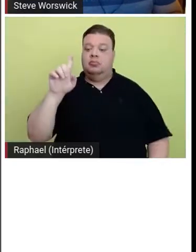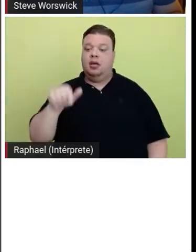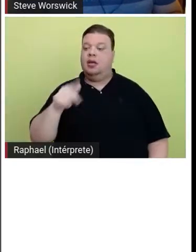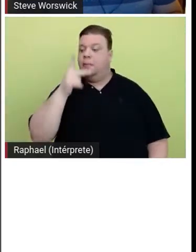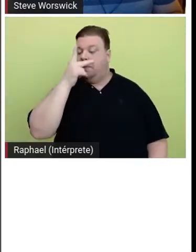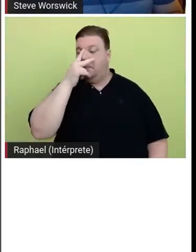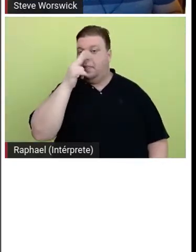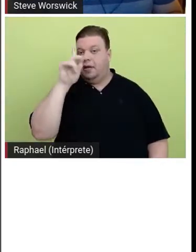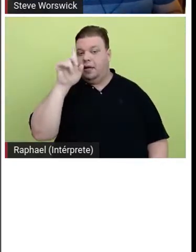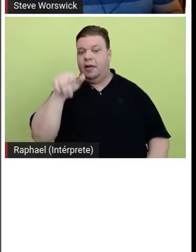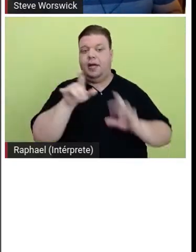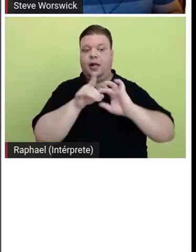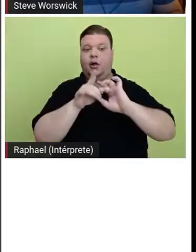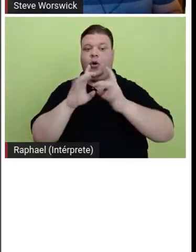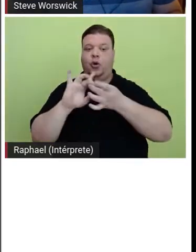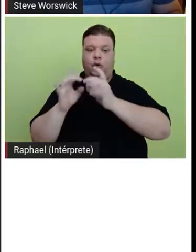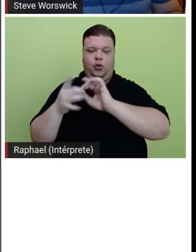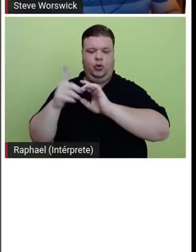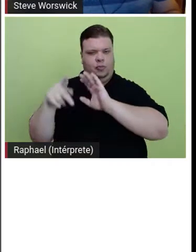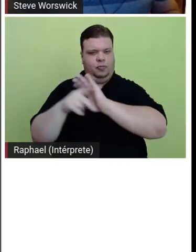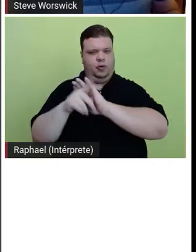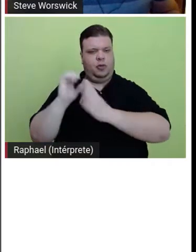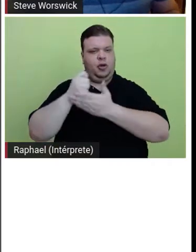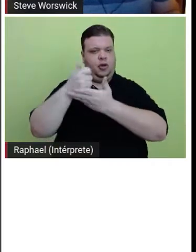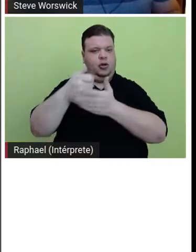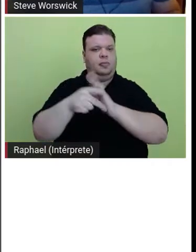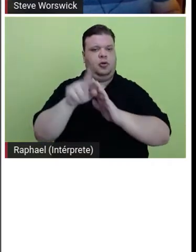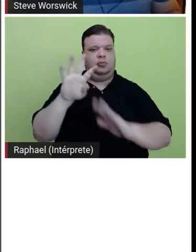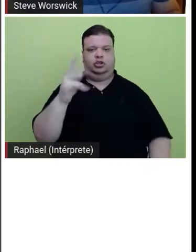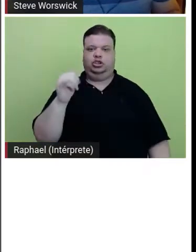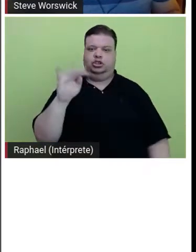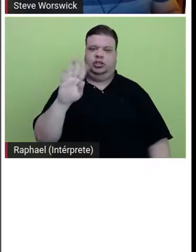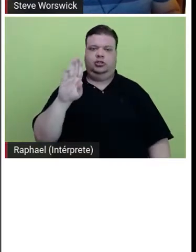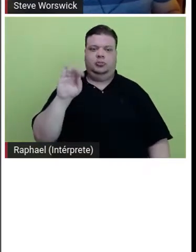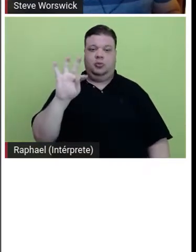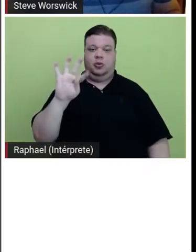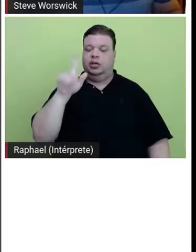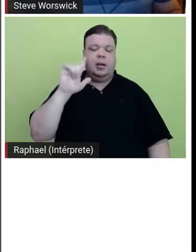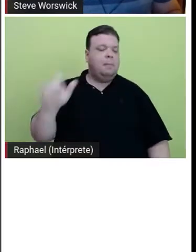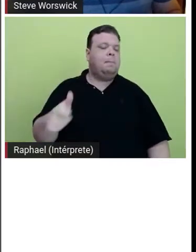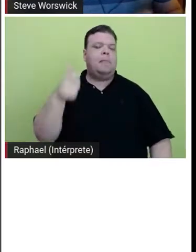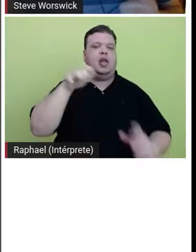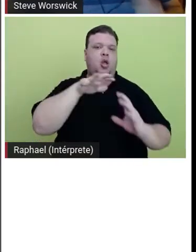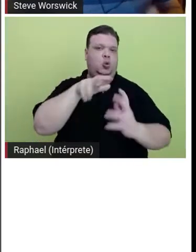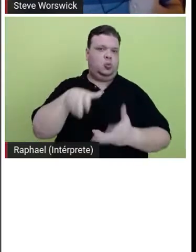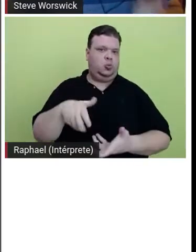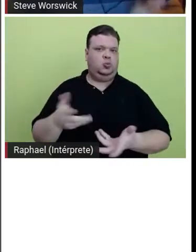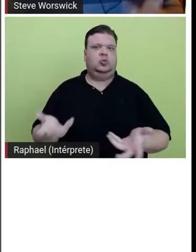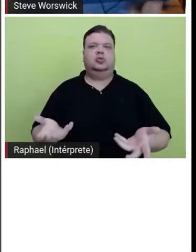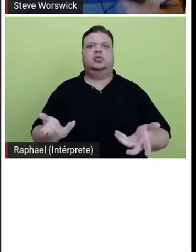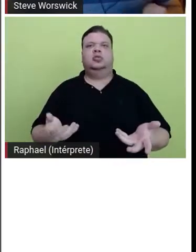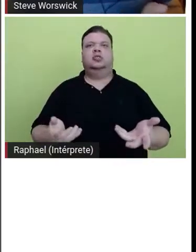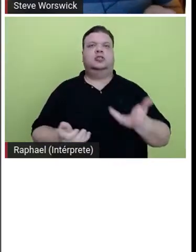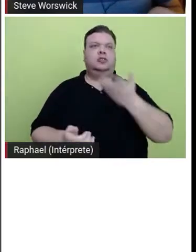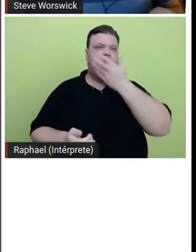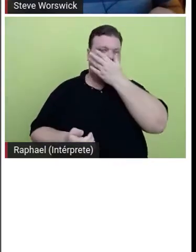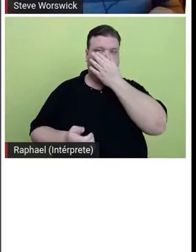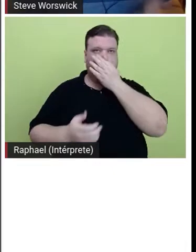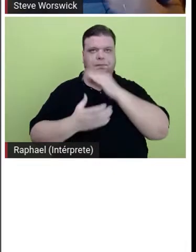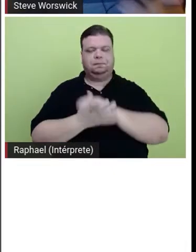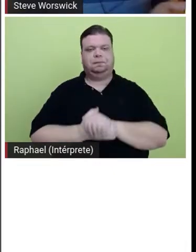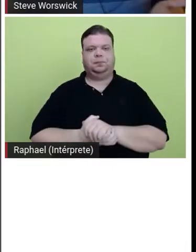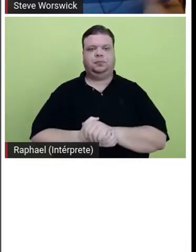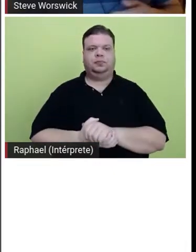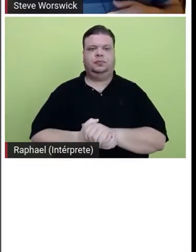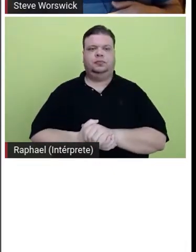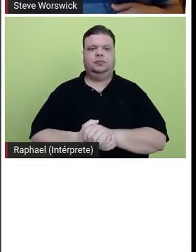times. Once in 2013, 2014 and 15, I didn't. But then 16, 17, 18 and 19,